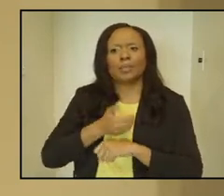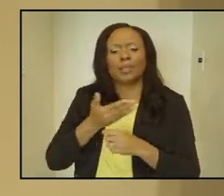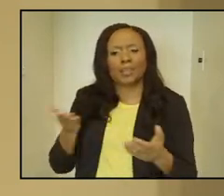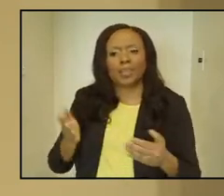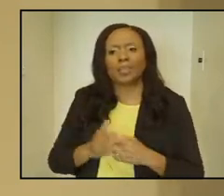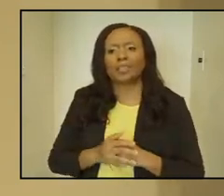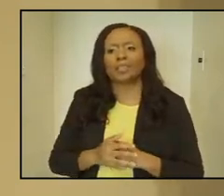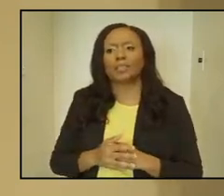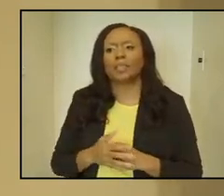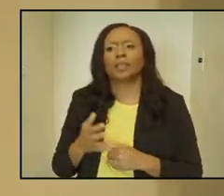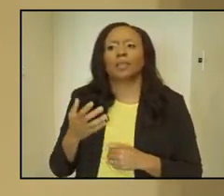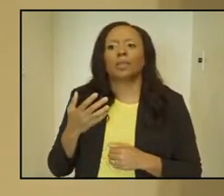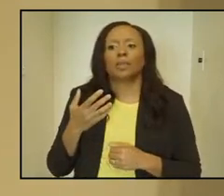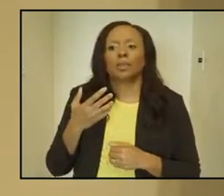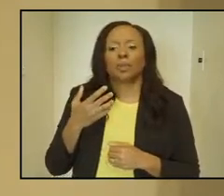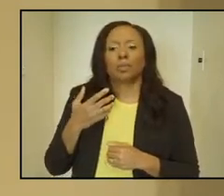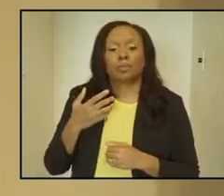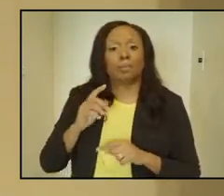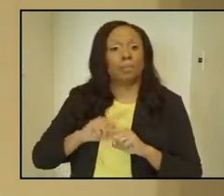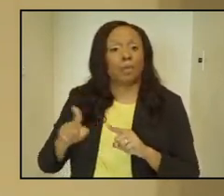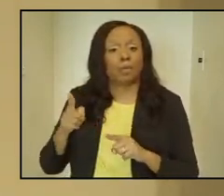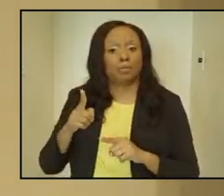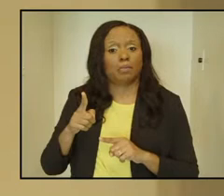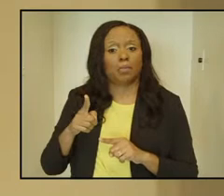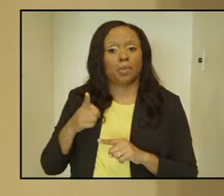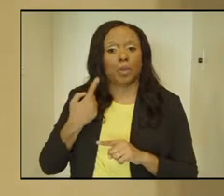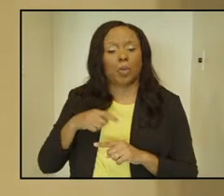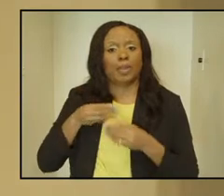the government in January